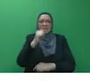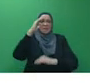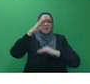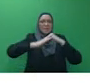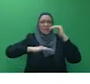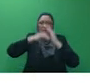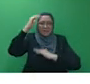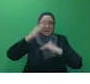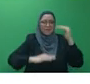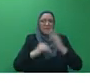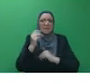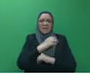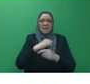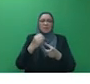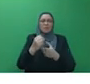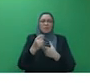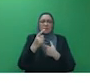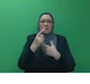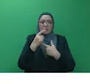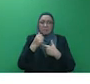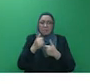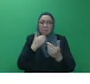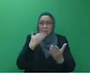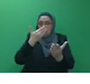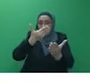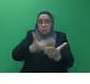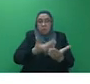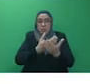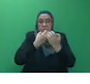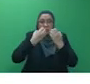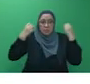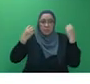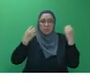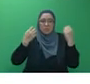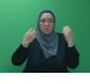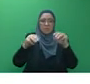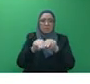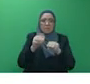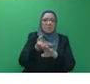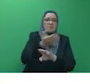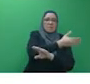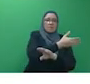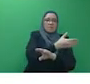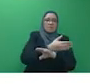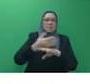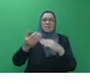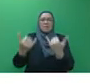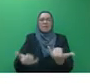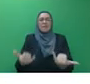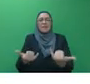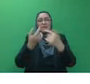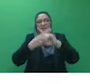as comfortable and as amazing and as as useful as i am anymore